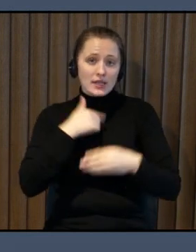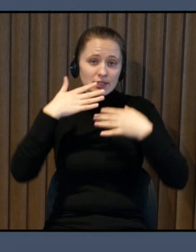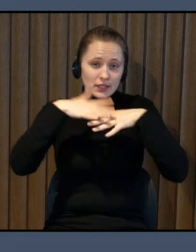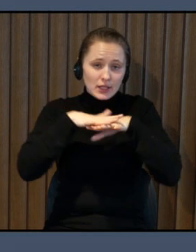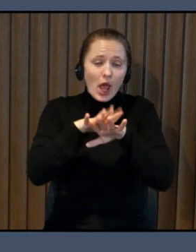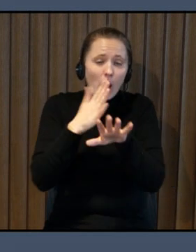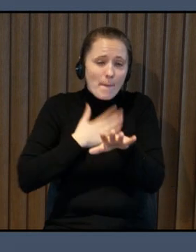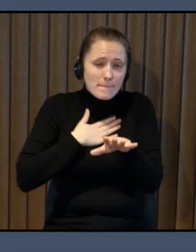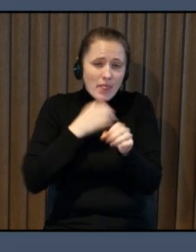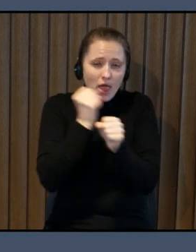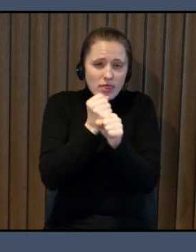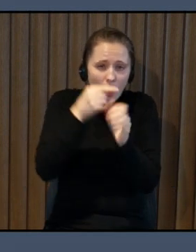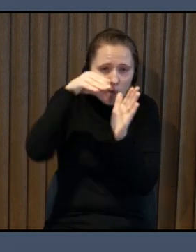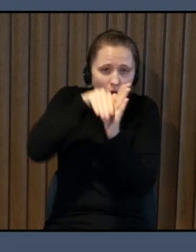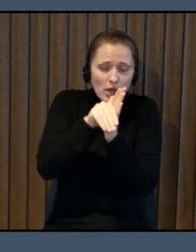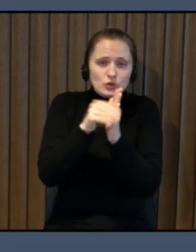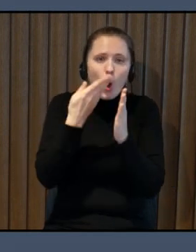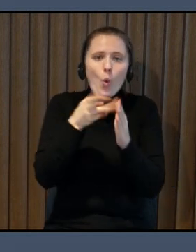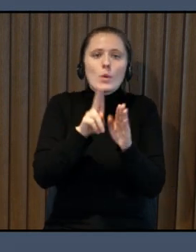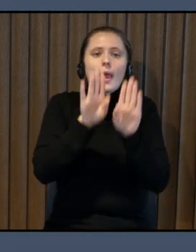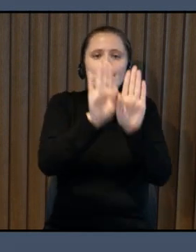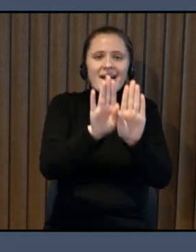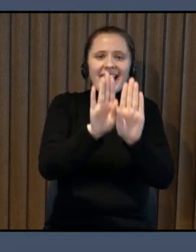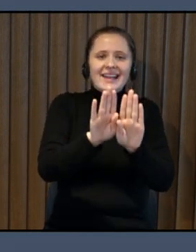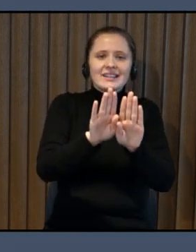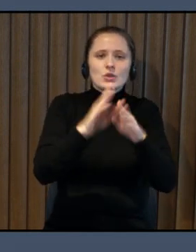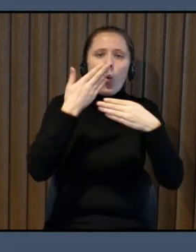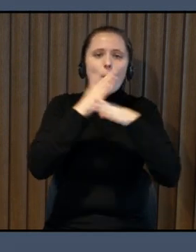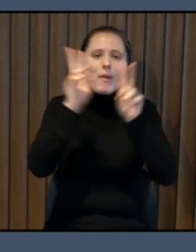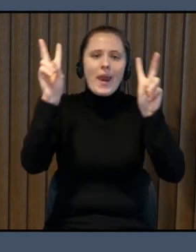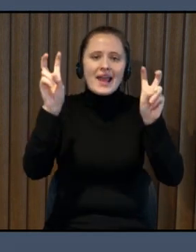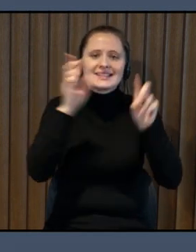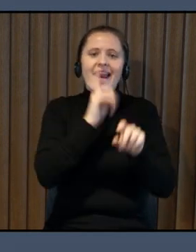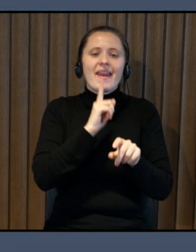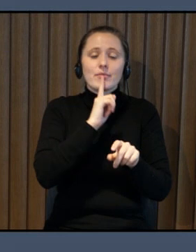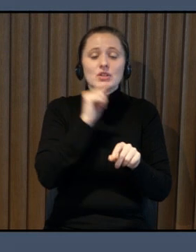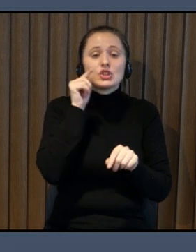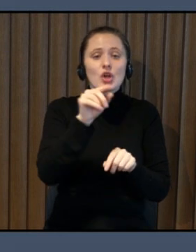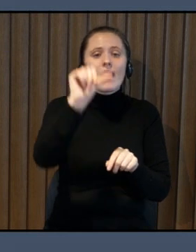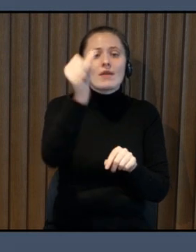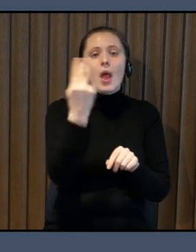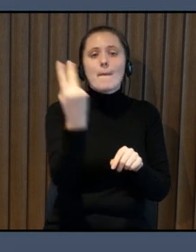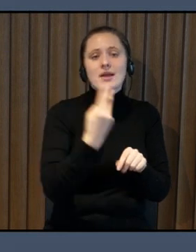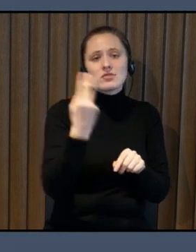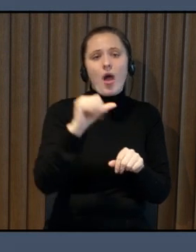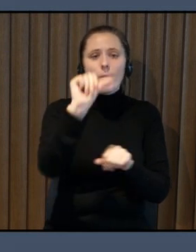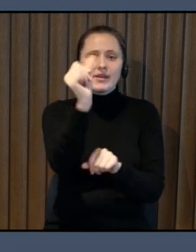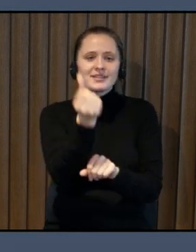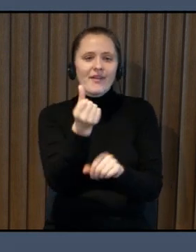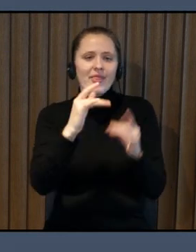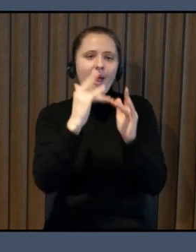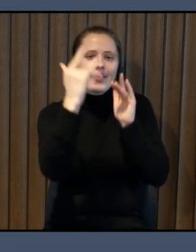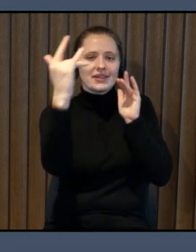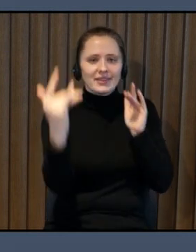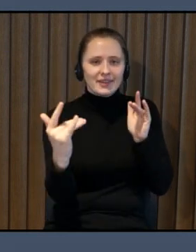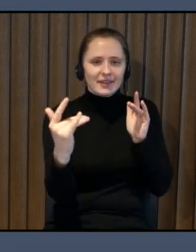paper, from carton, and it was also sent to me, and I integrated it in an artwork,